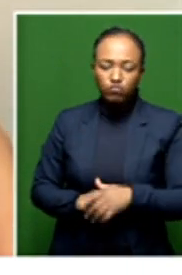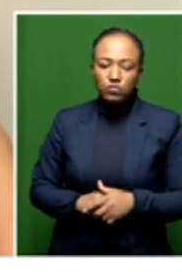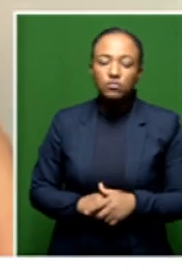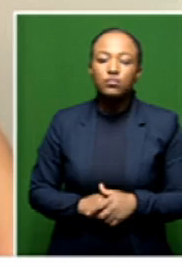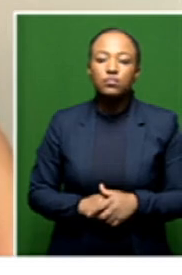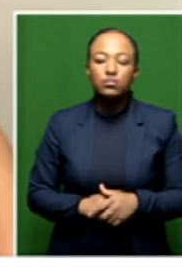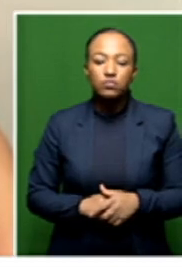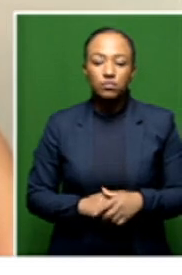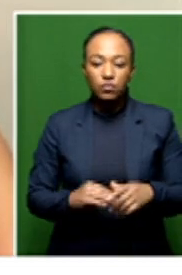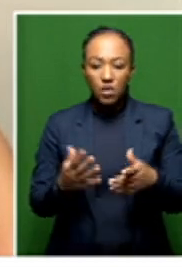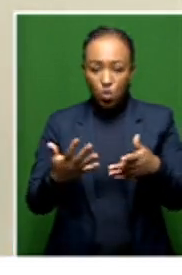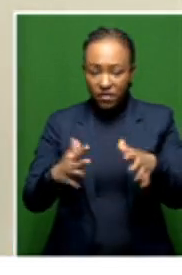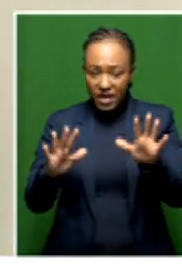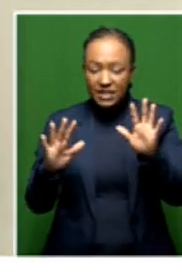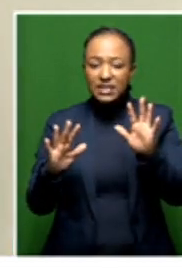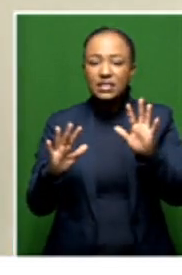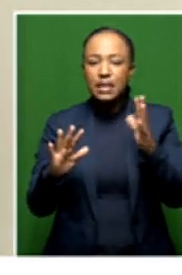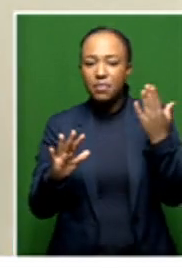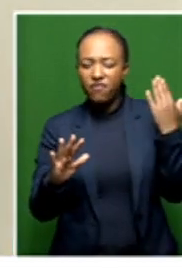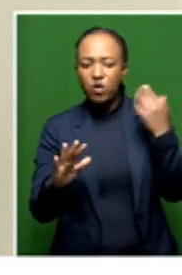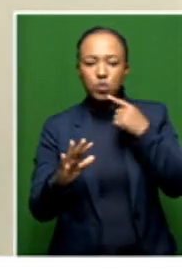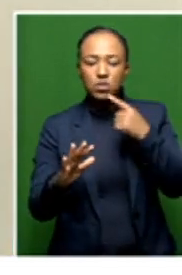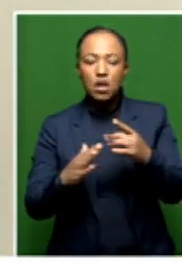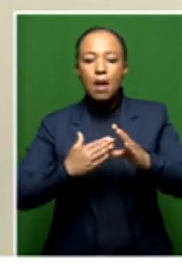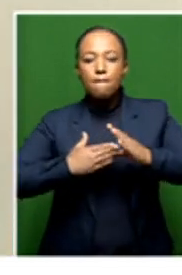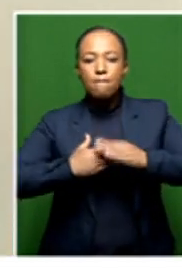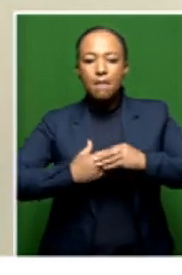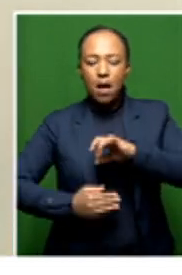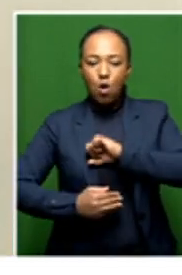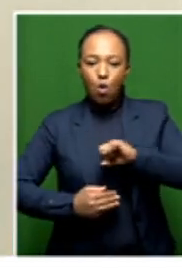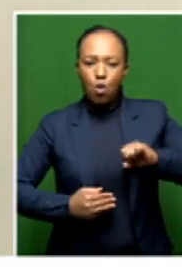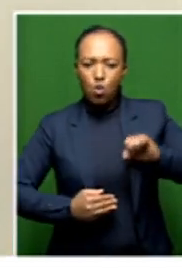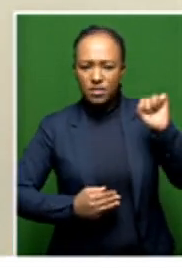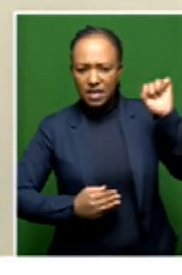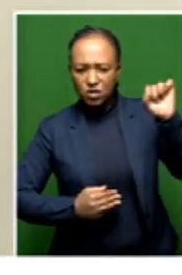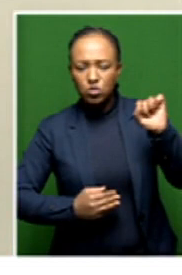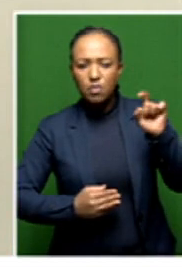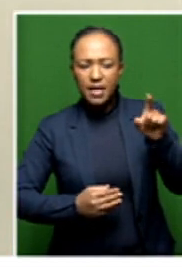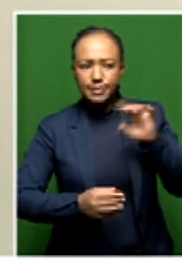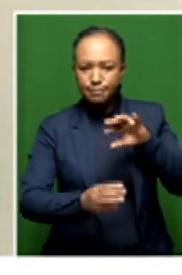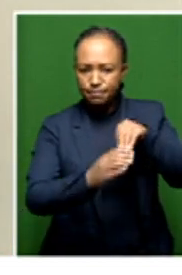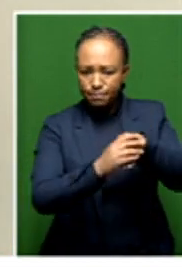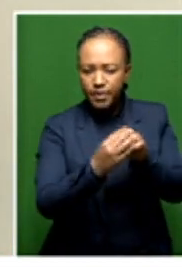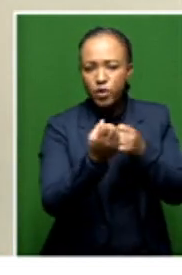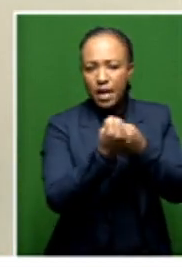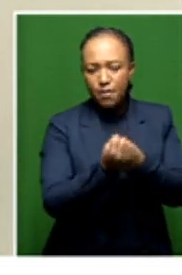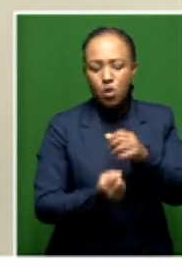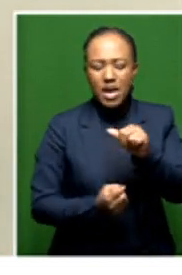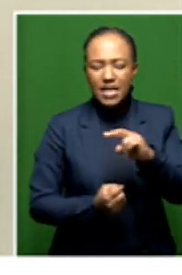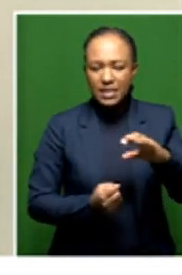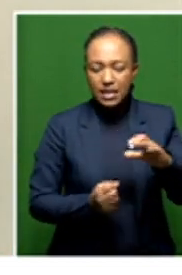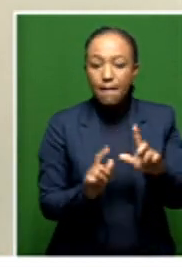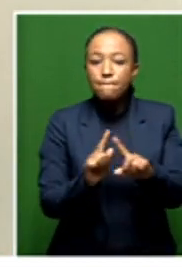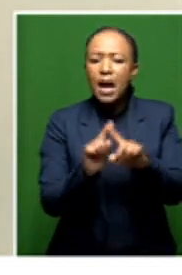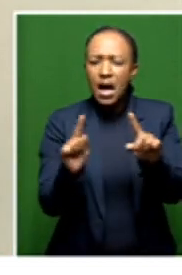as in our Congress, we have said members of COSATU must swell the ranks of the African National Congress. But we